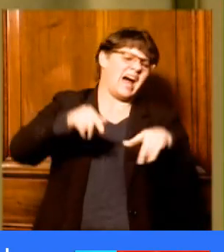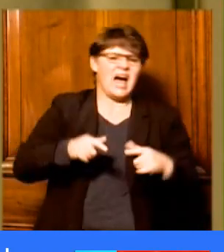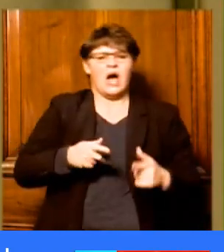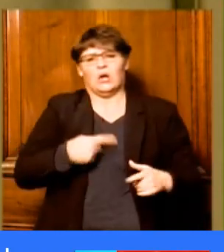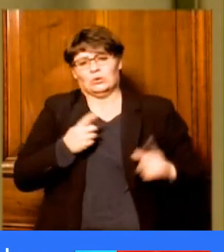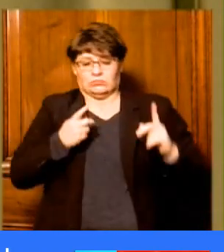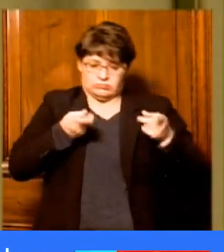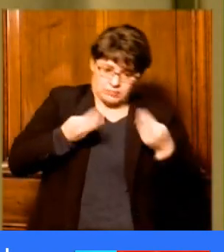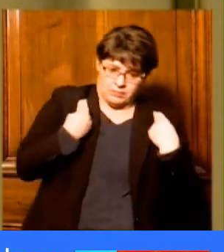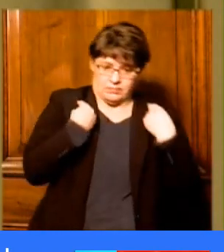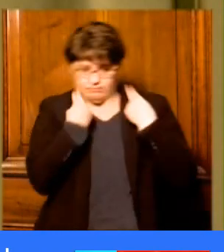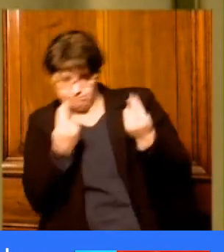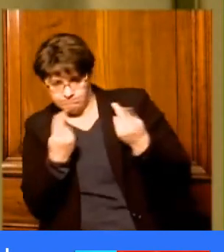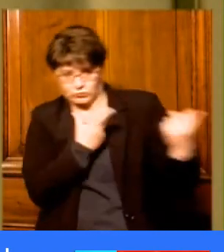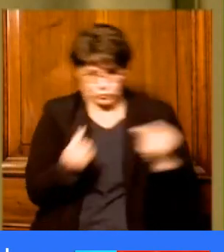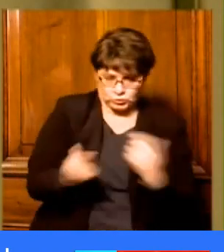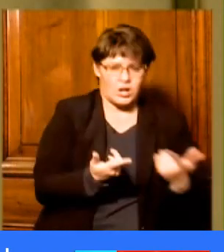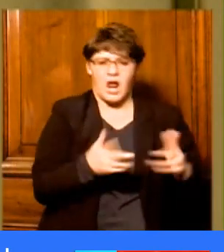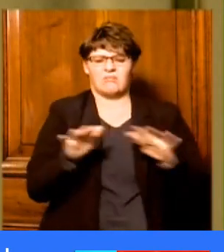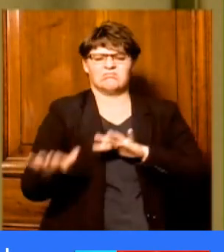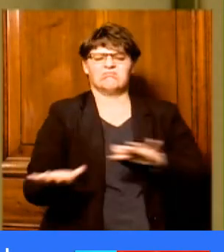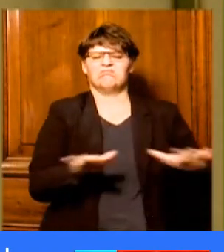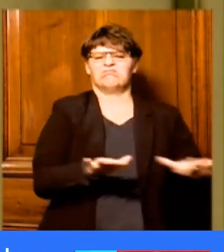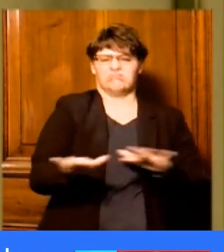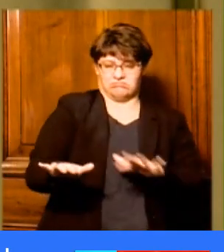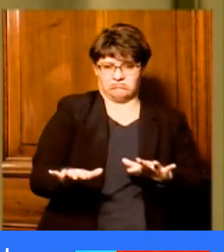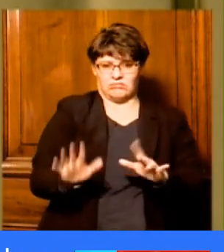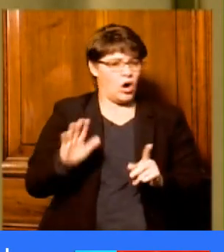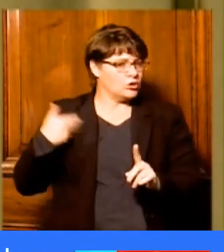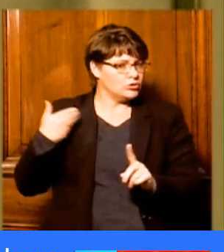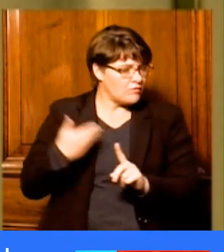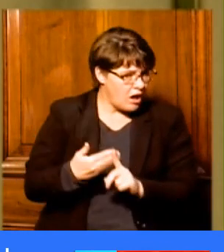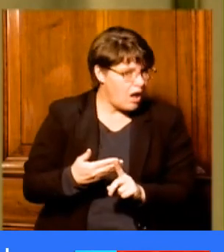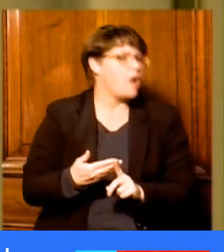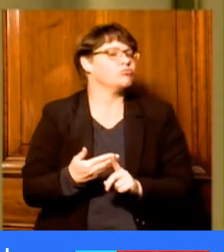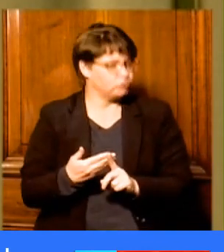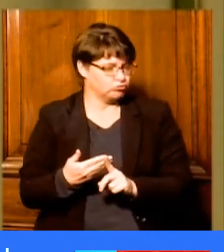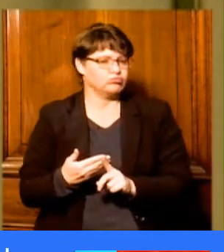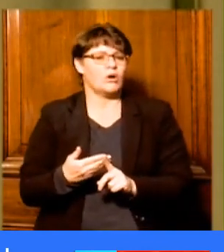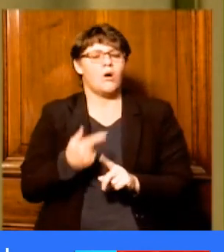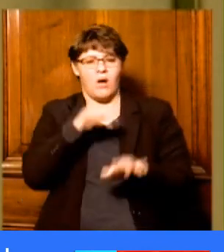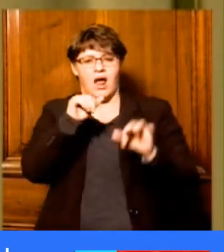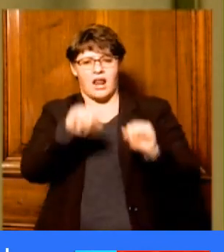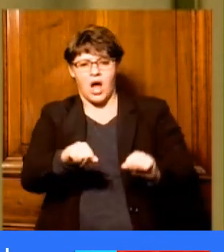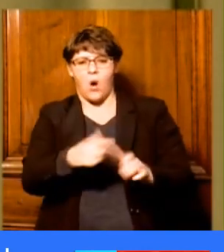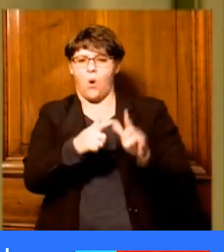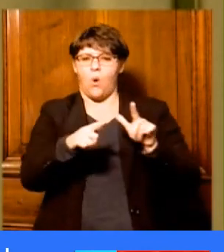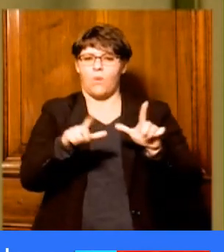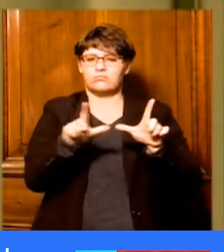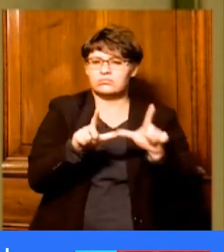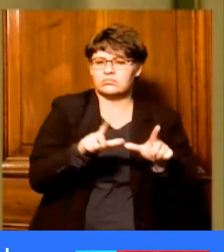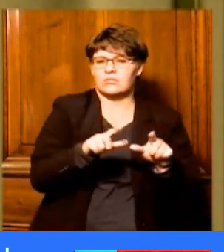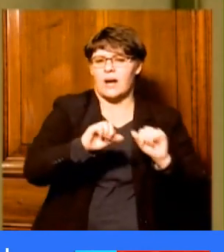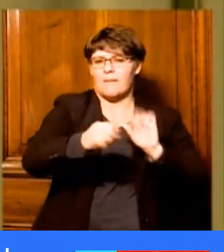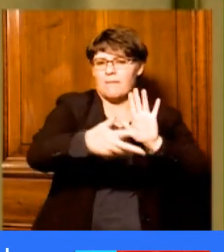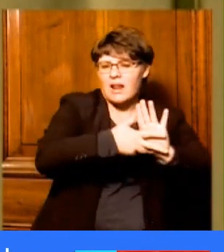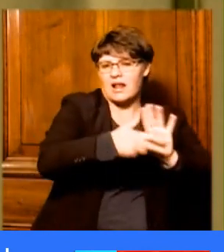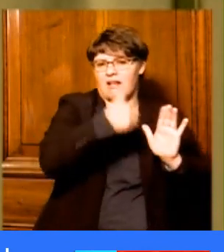getting to where we are. So far, so good. We are allowing for issues of permits, but as you may